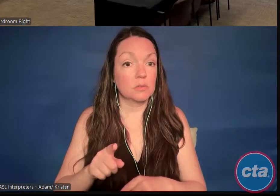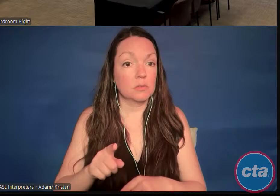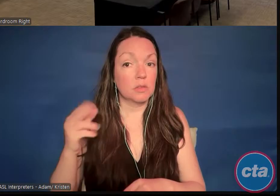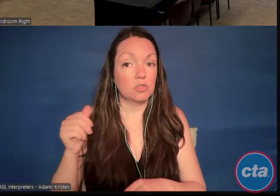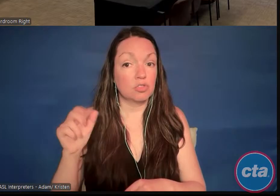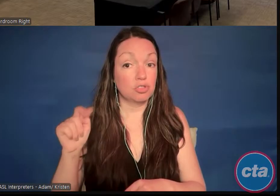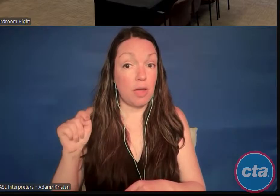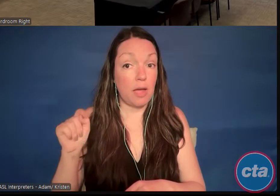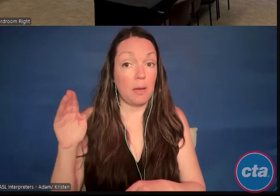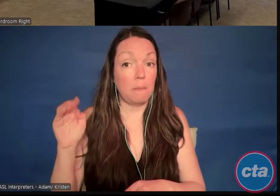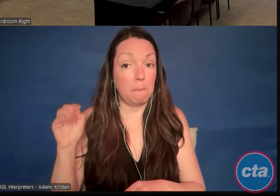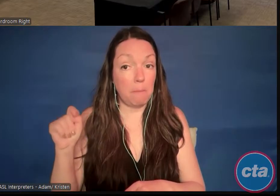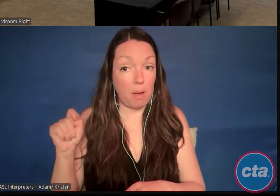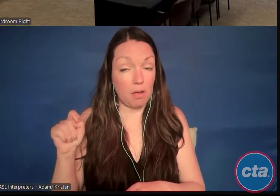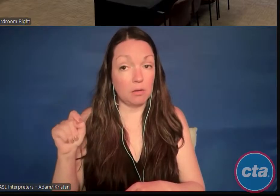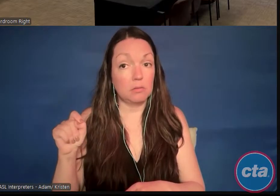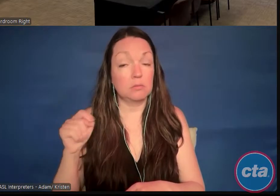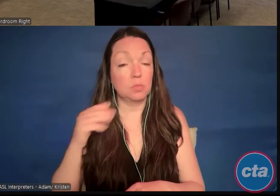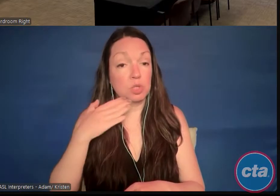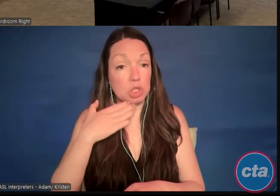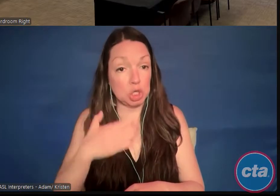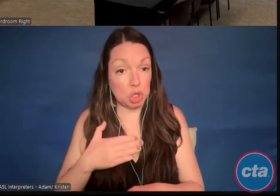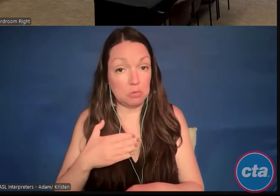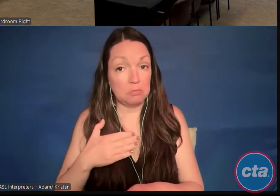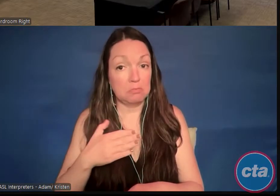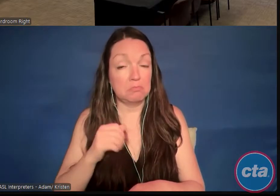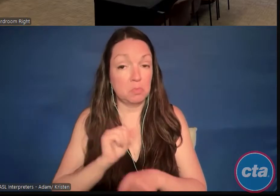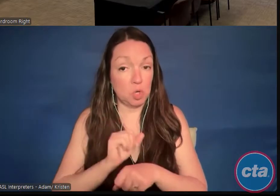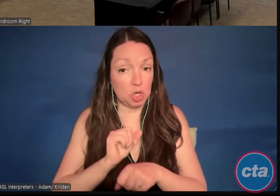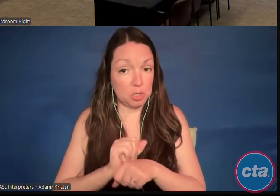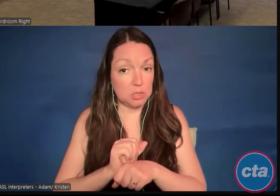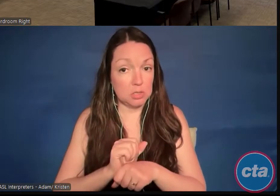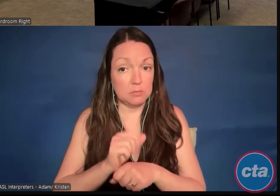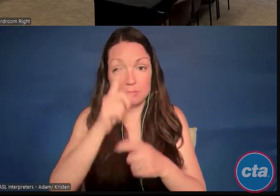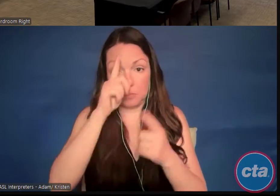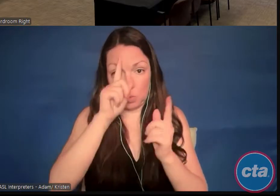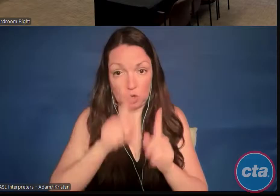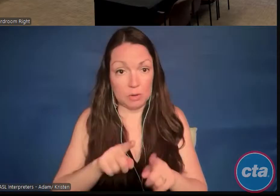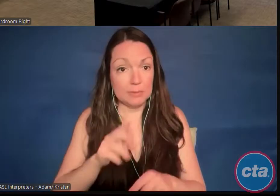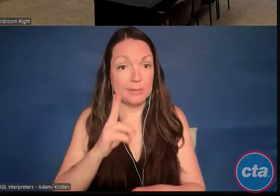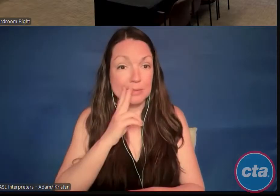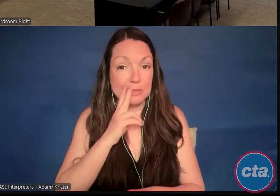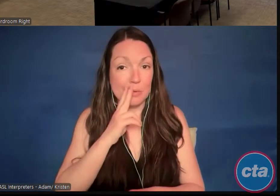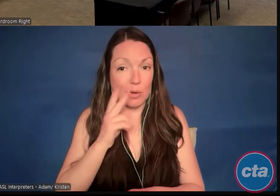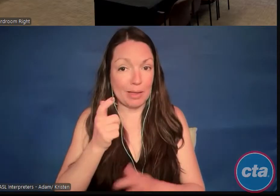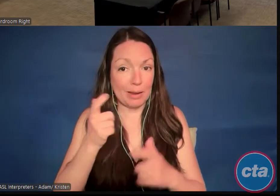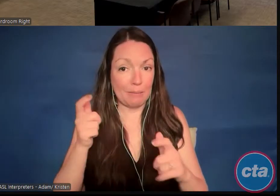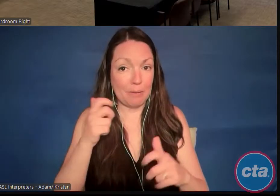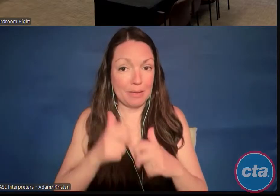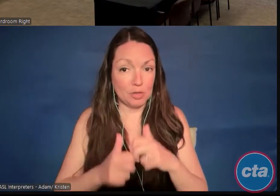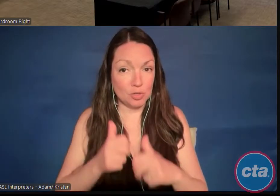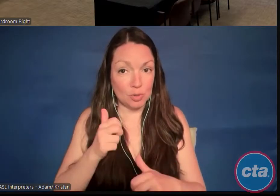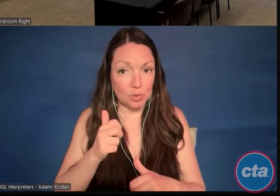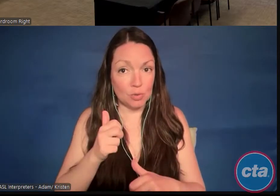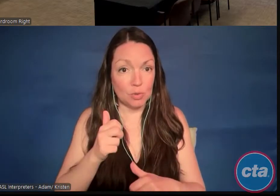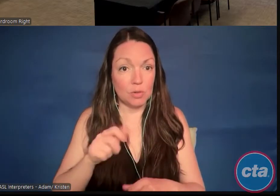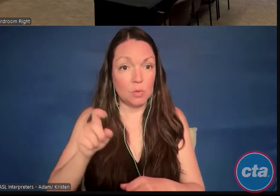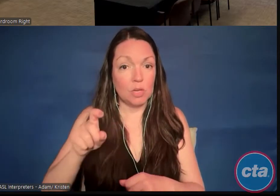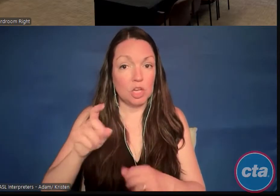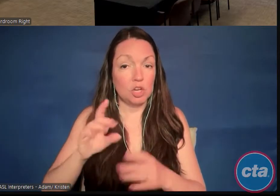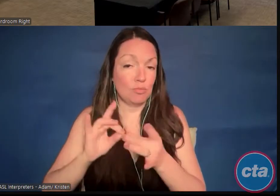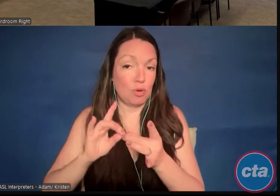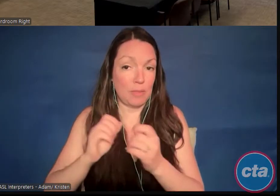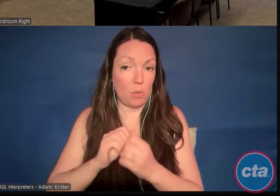chatbot works. And like we all agreed that smoking is a big issue and that we need to bring that up with the